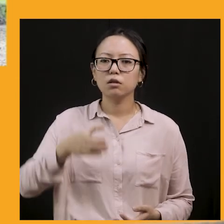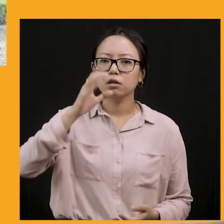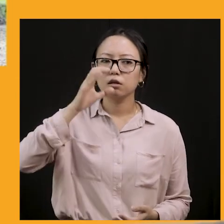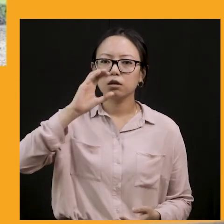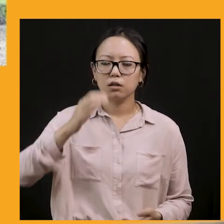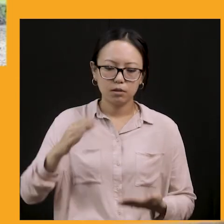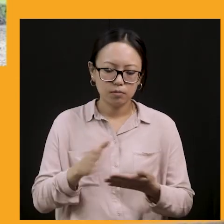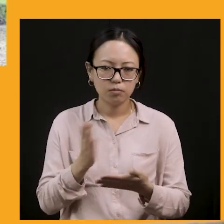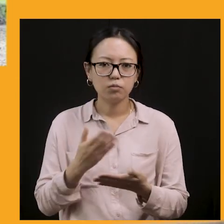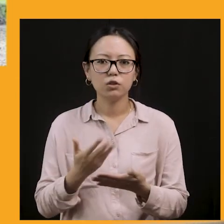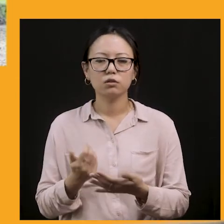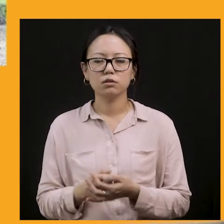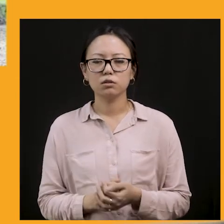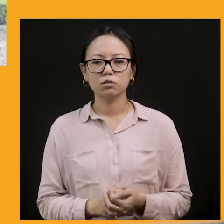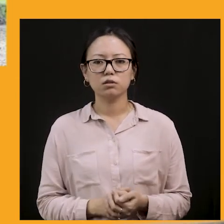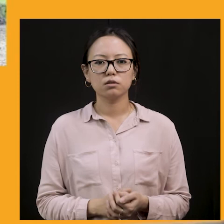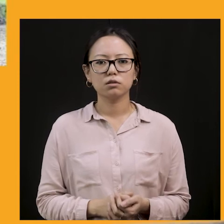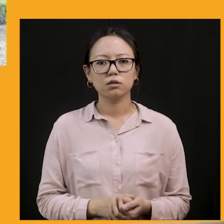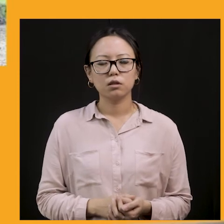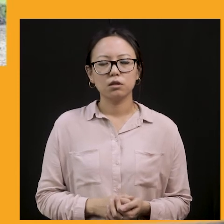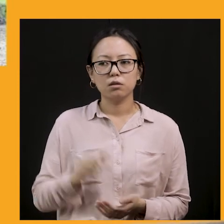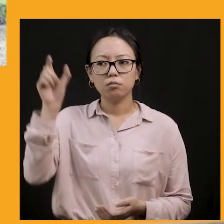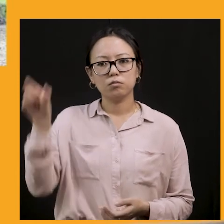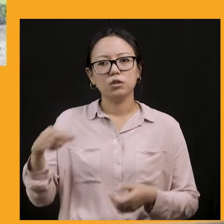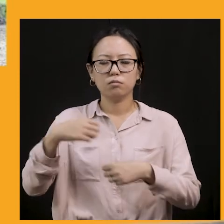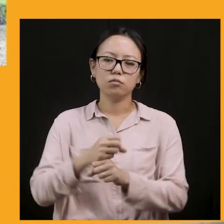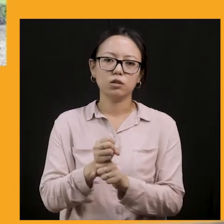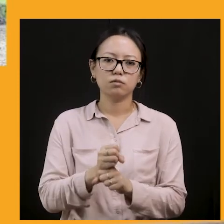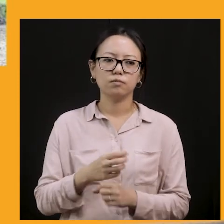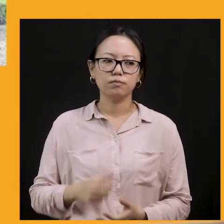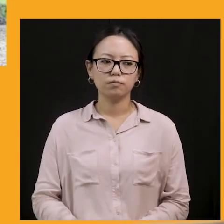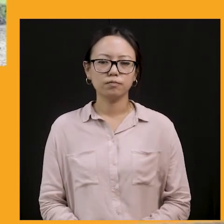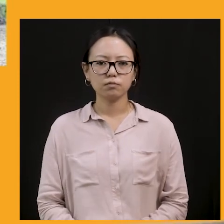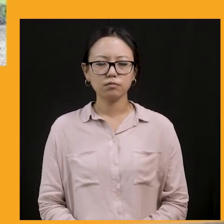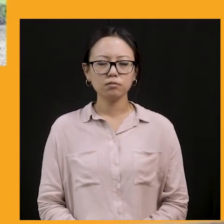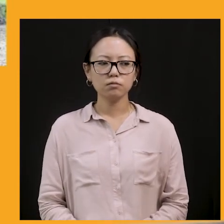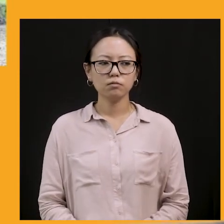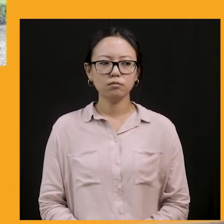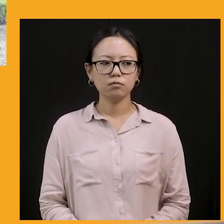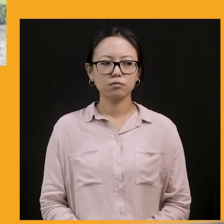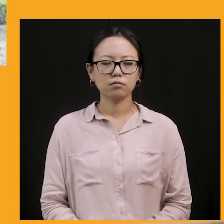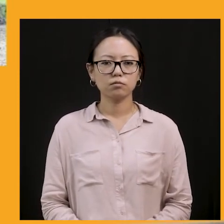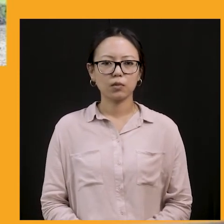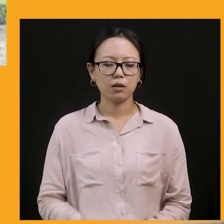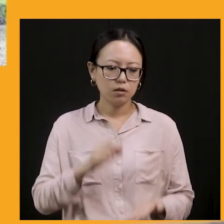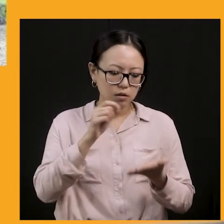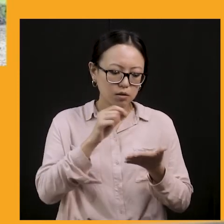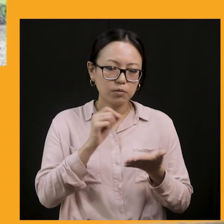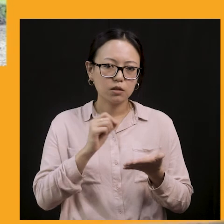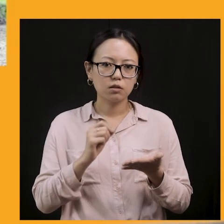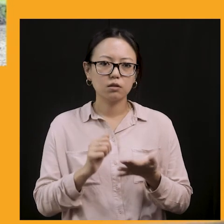these are also example of man-made things. Okay? The